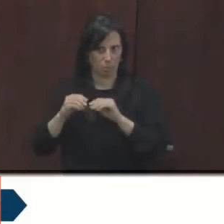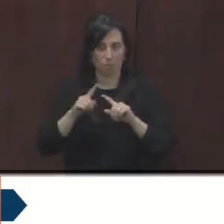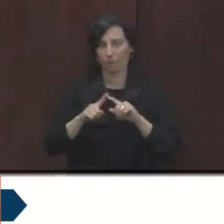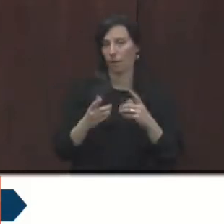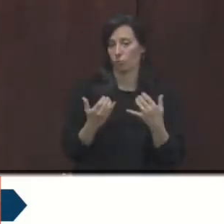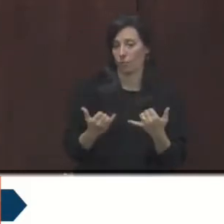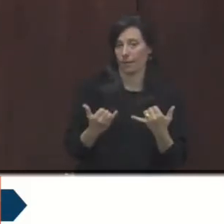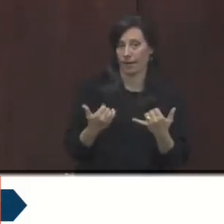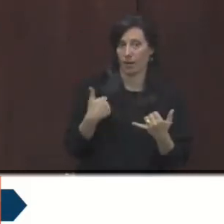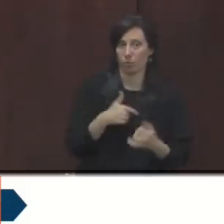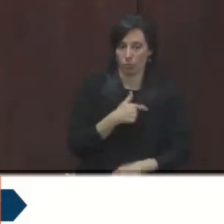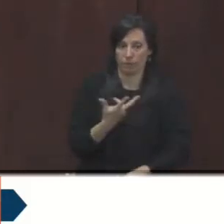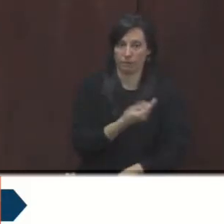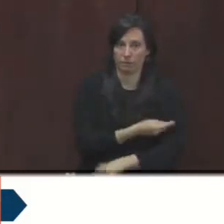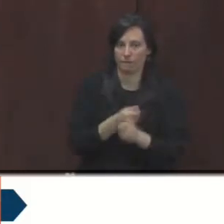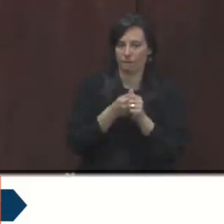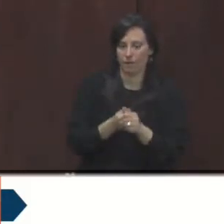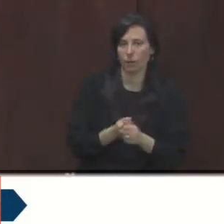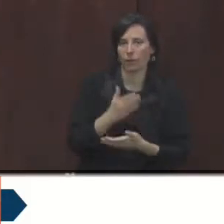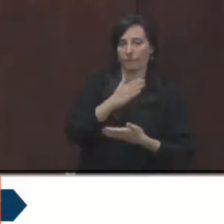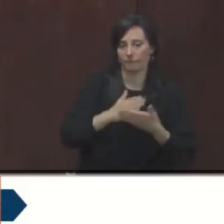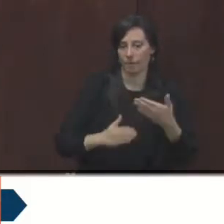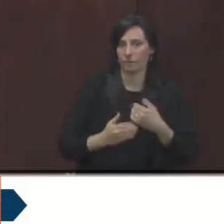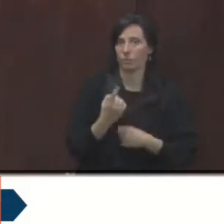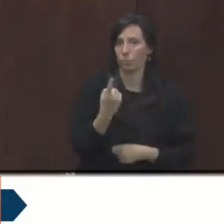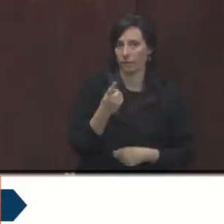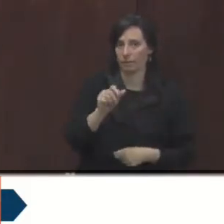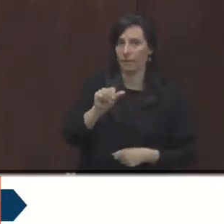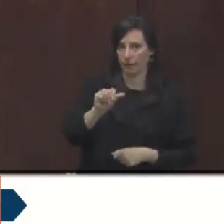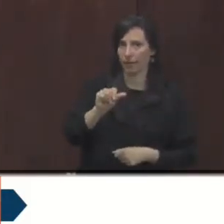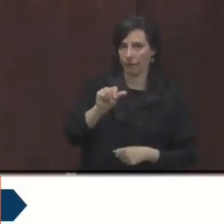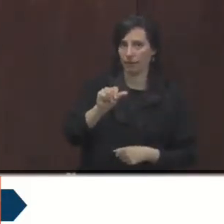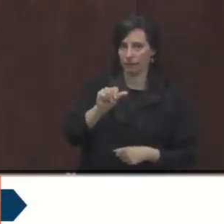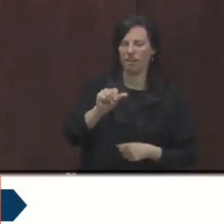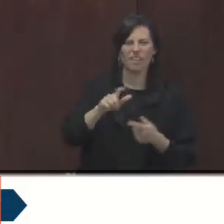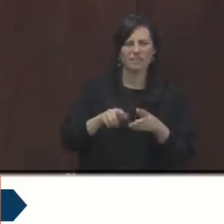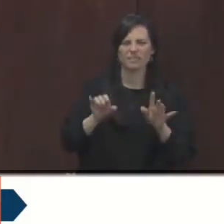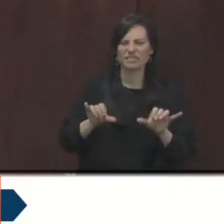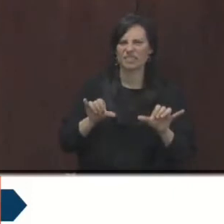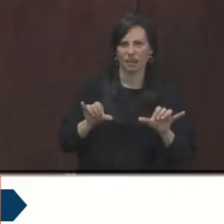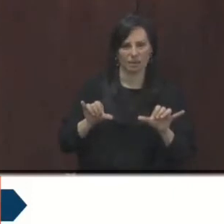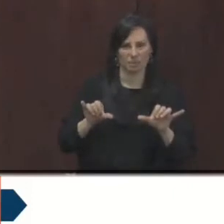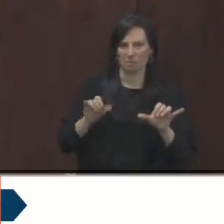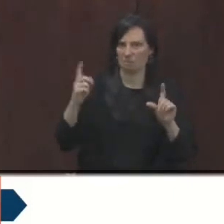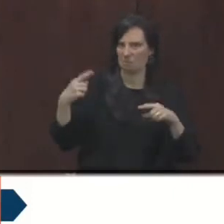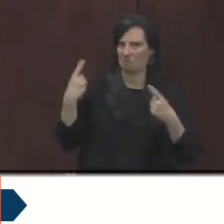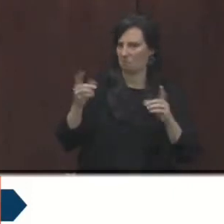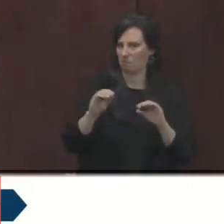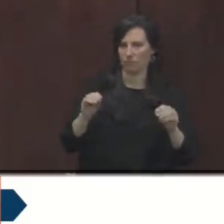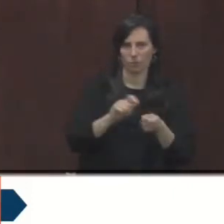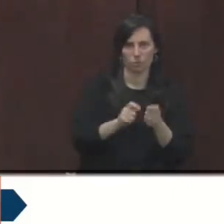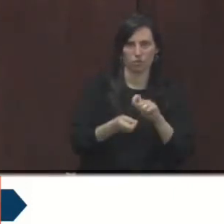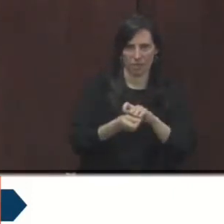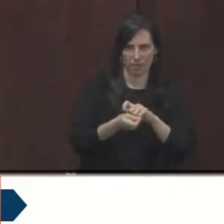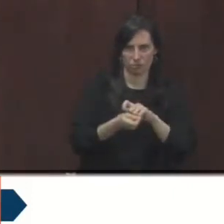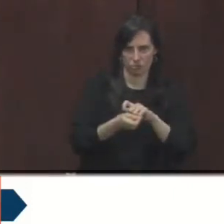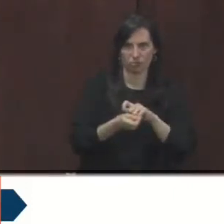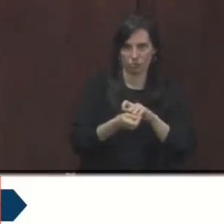in 1A. That did not change with the revision. The revision and the alignment starts with phase